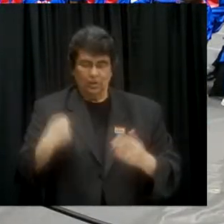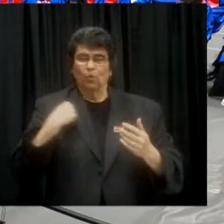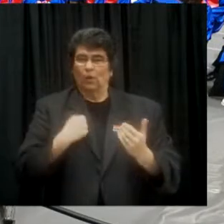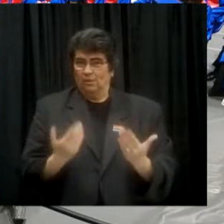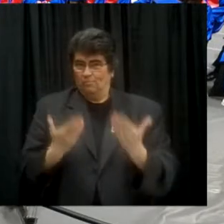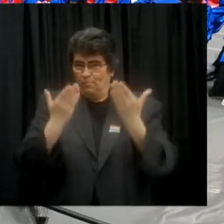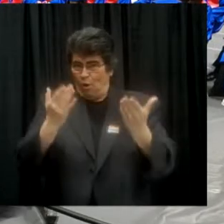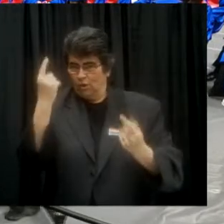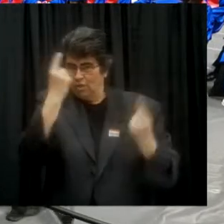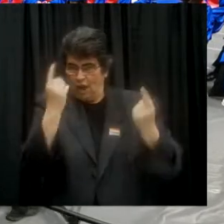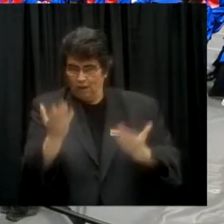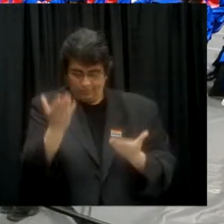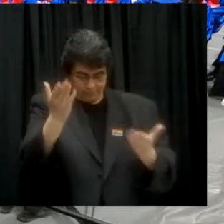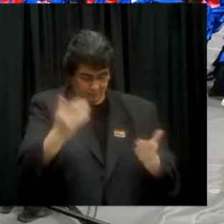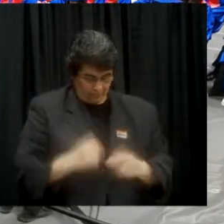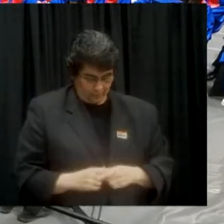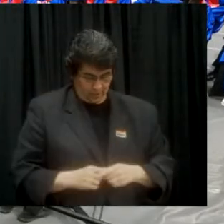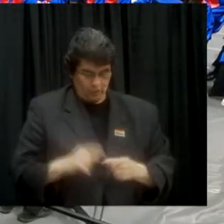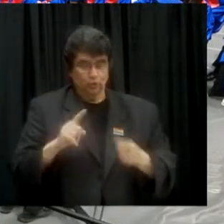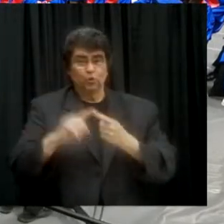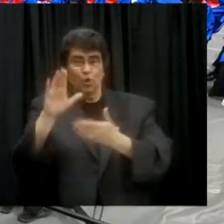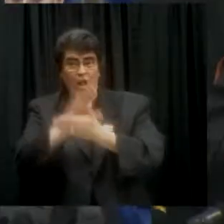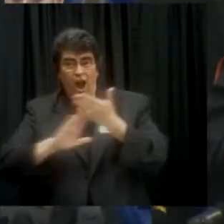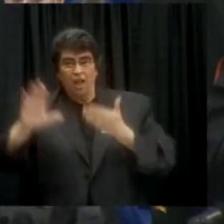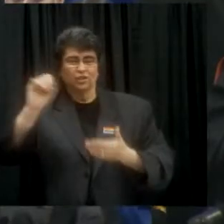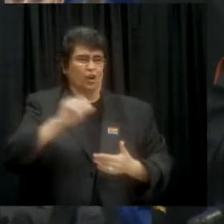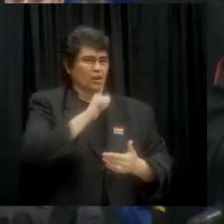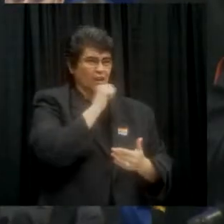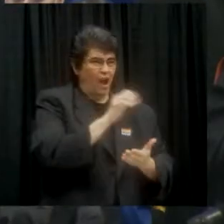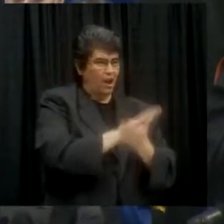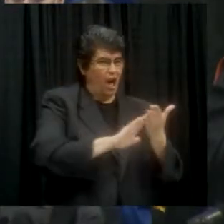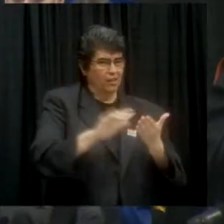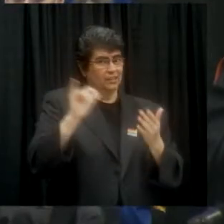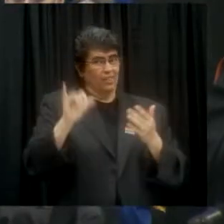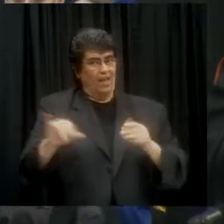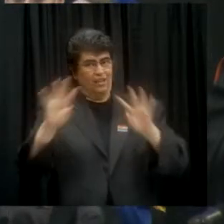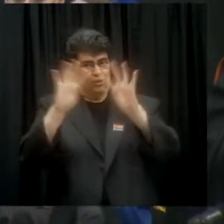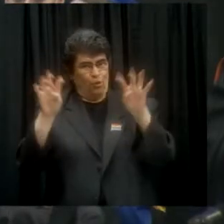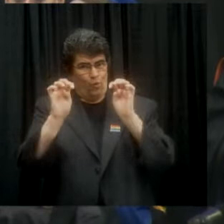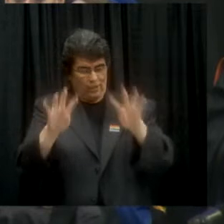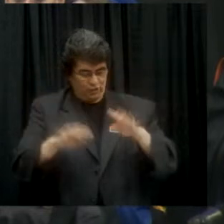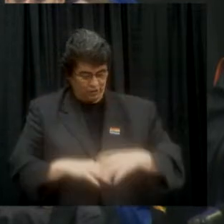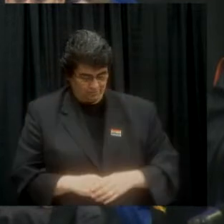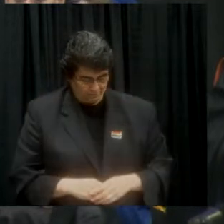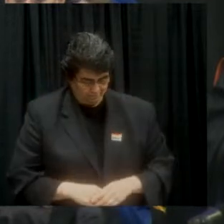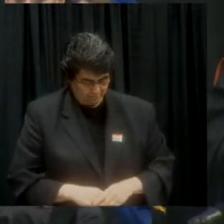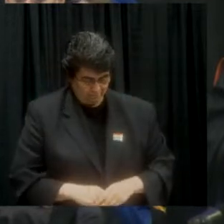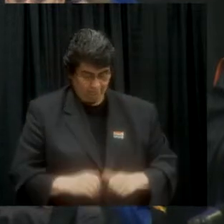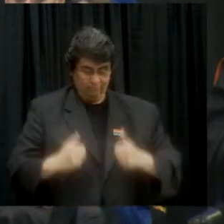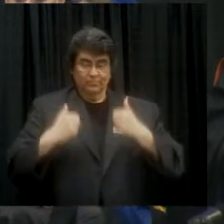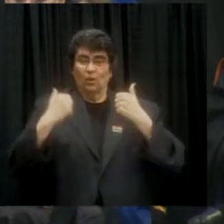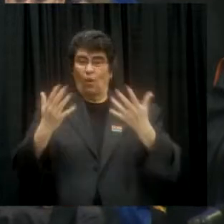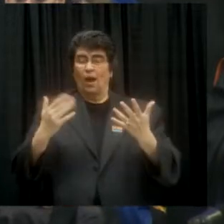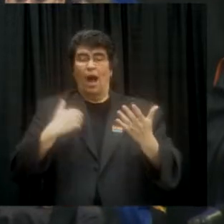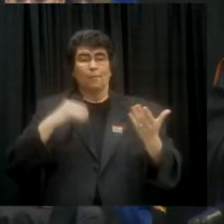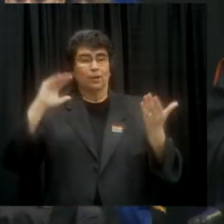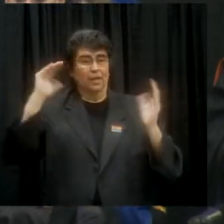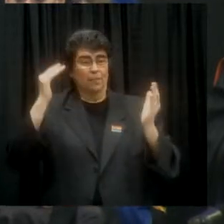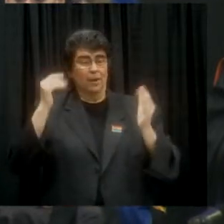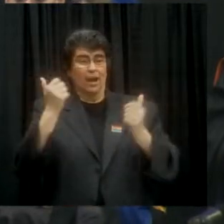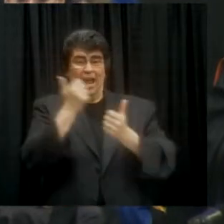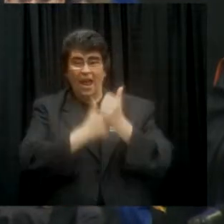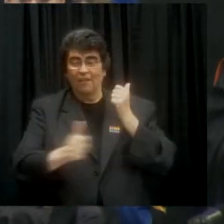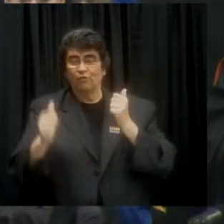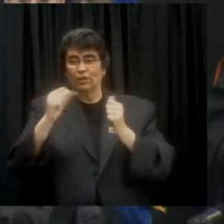pose this thought, to college or not to college? That is the question. Well, I'm going to compare